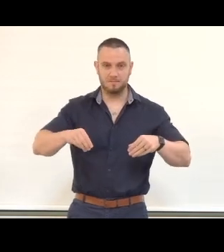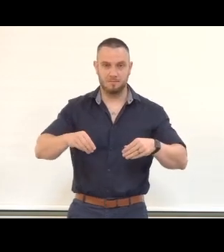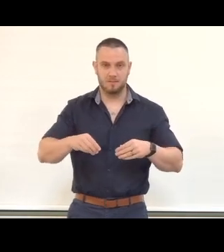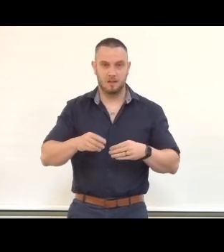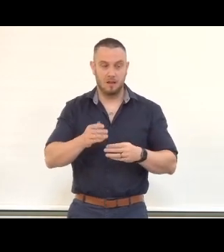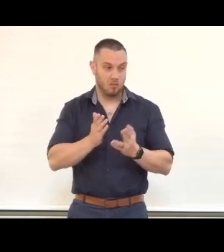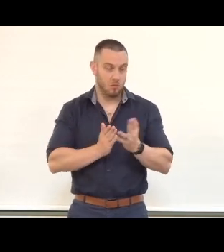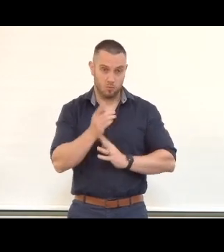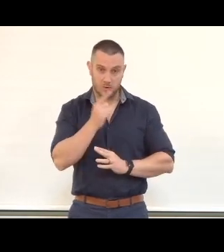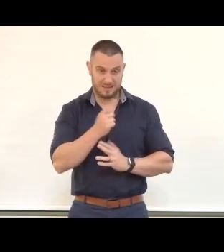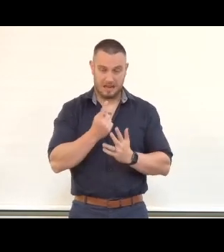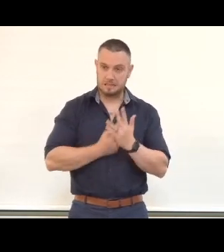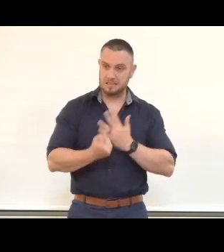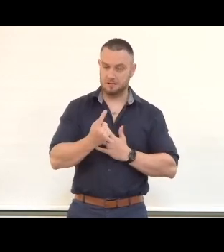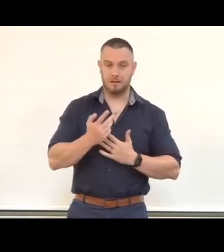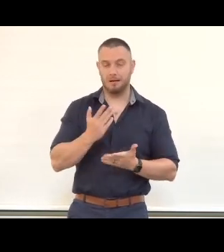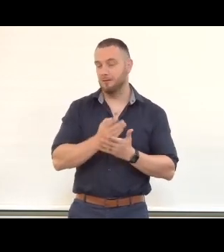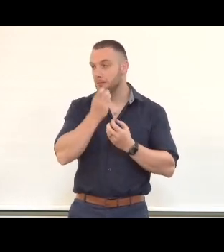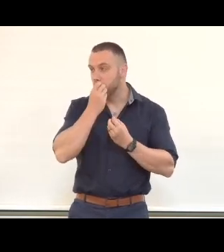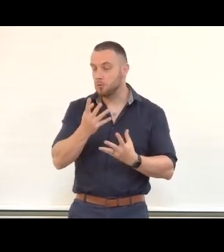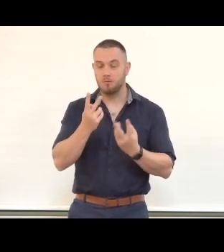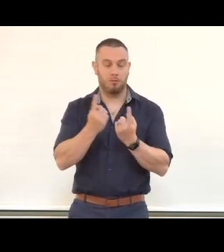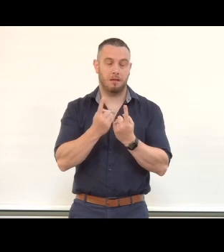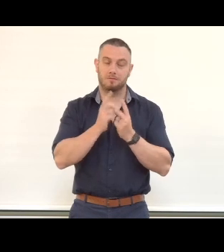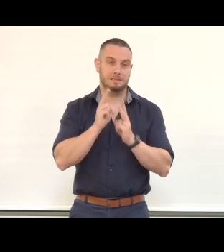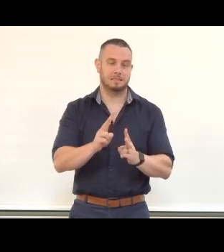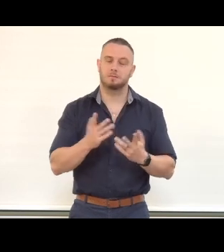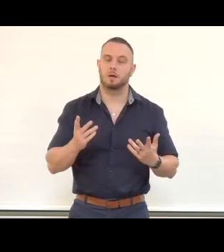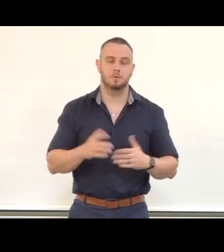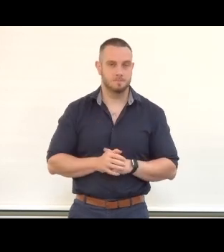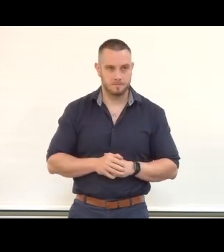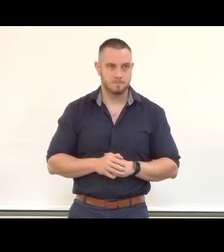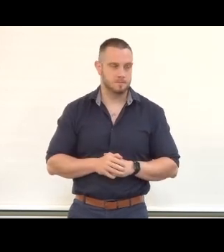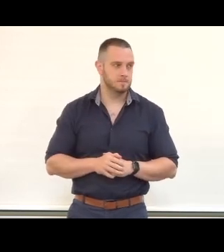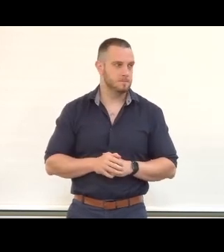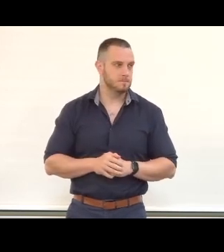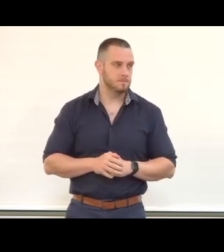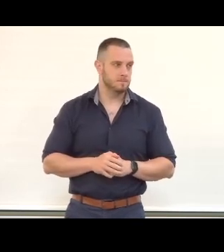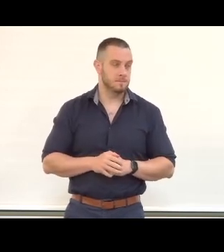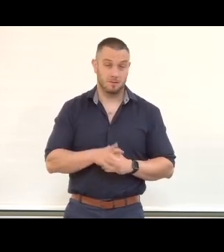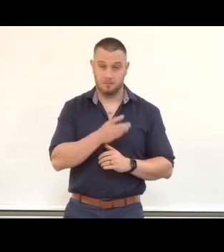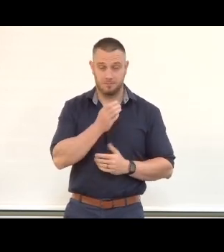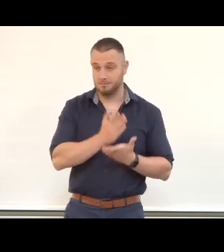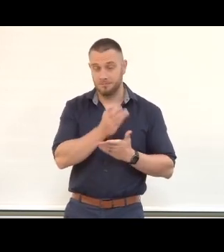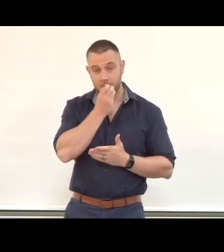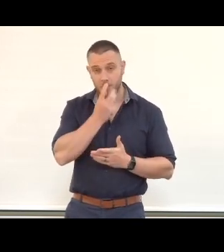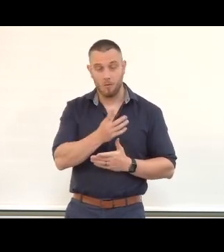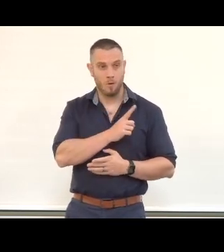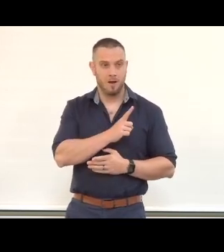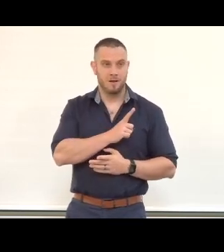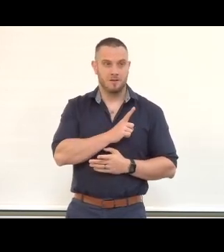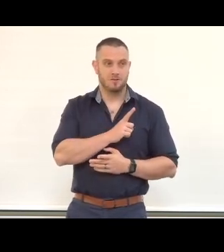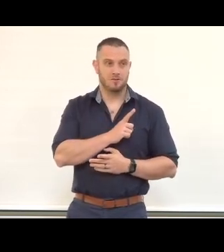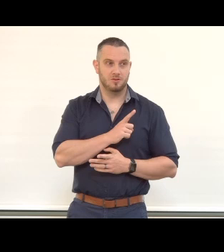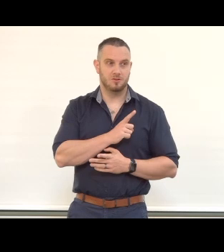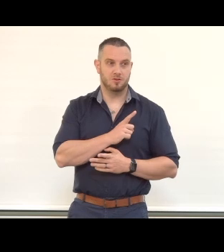confinement and isolation, it was just the most beautiful thing I've ever seen so far. Like, it was just brilliant, because there was nothing apart of